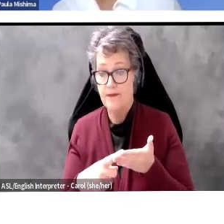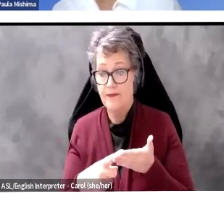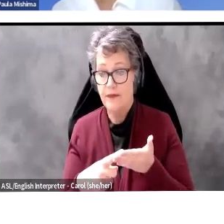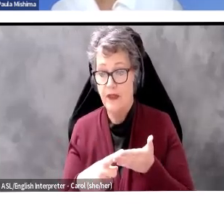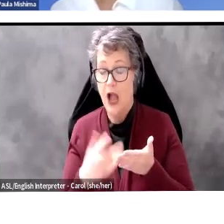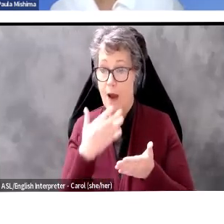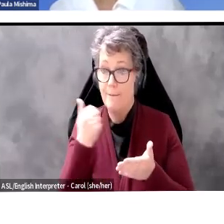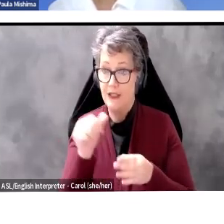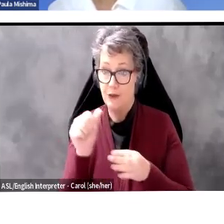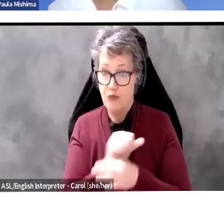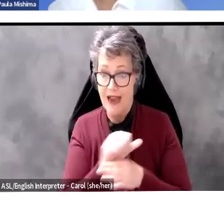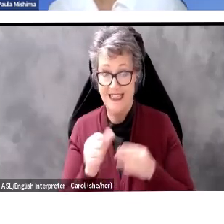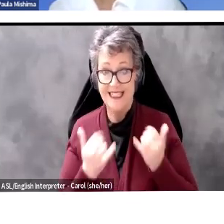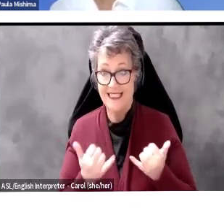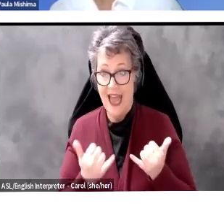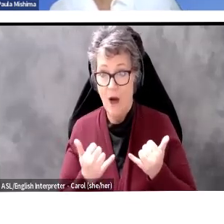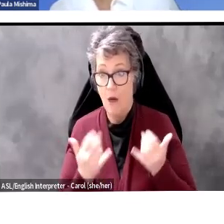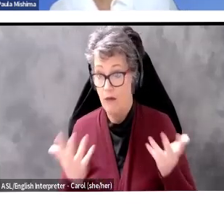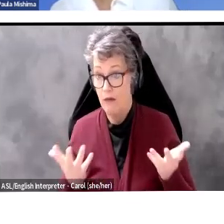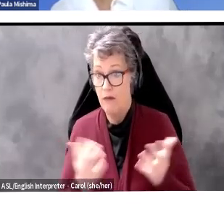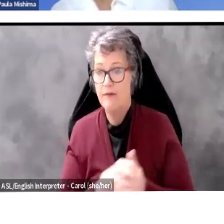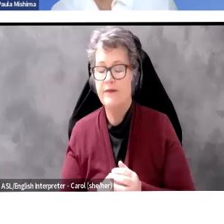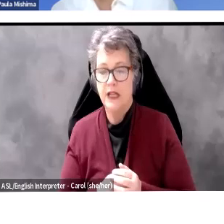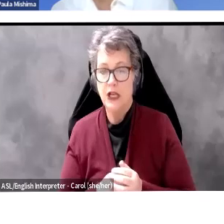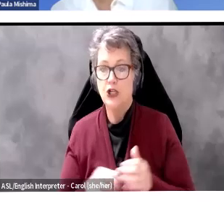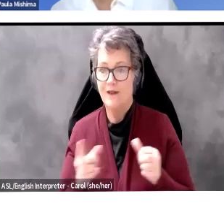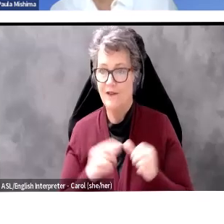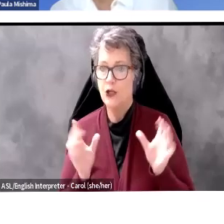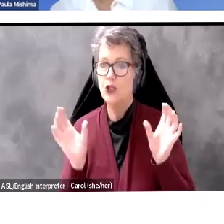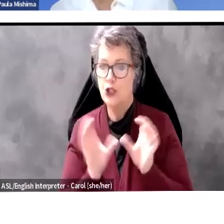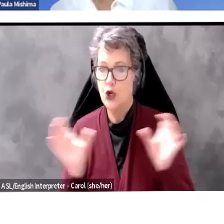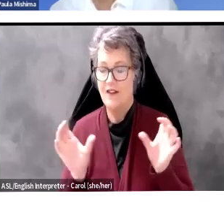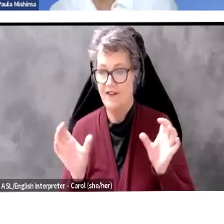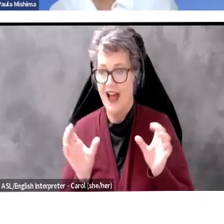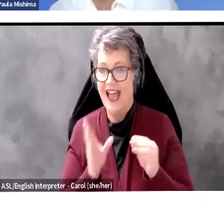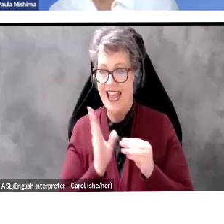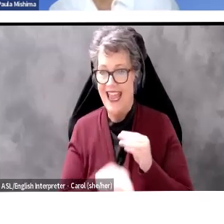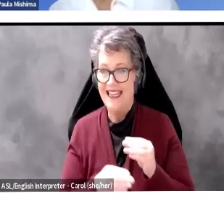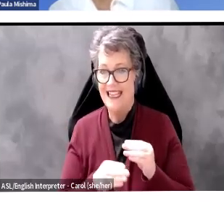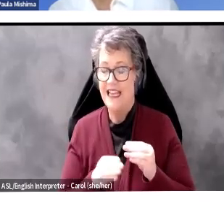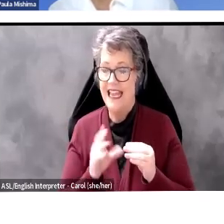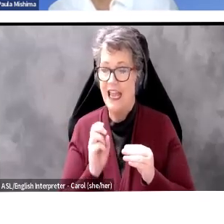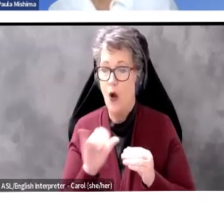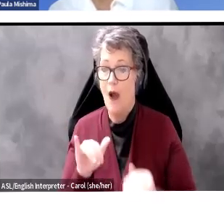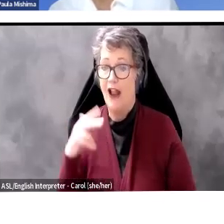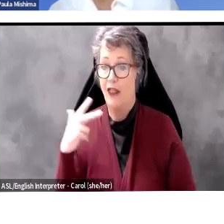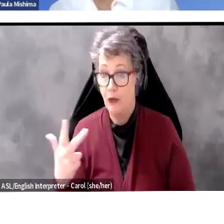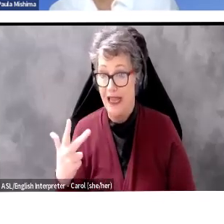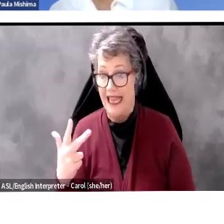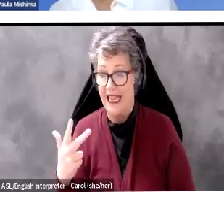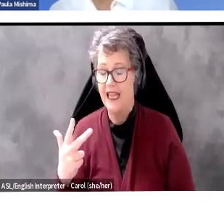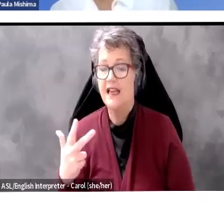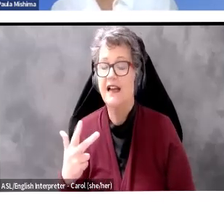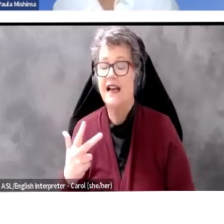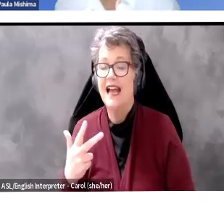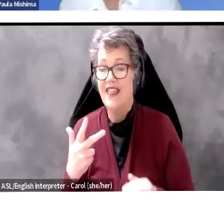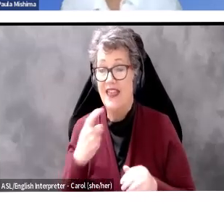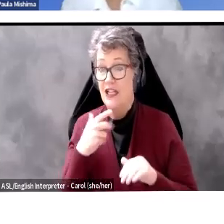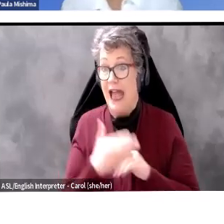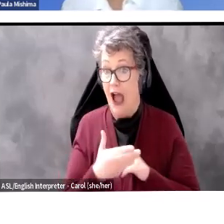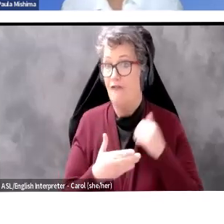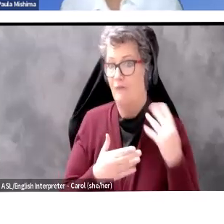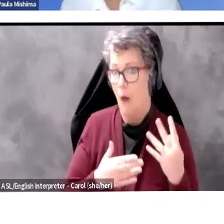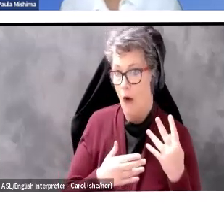our best practices now is to first certify your end of 3 submission, closely followed by end of 4,